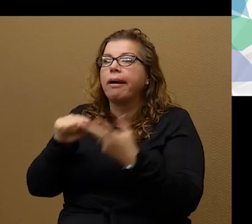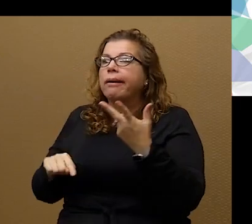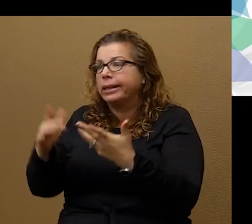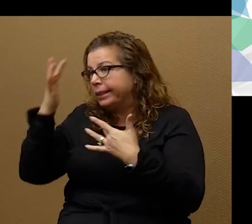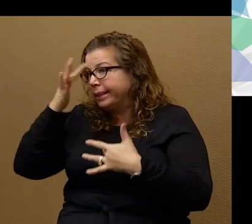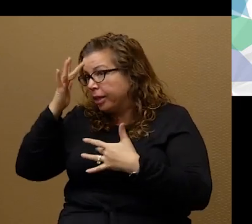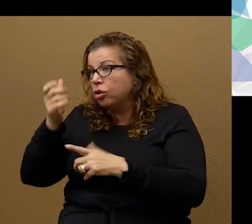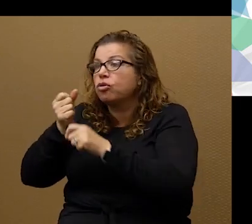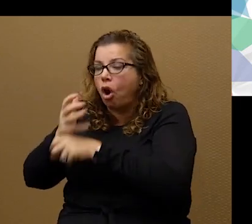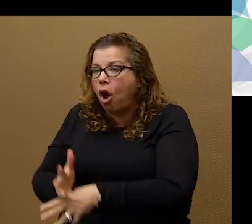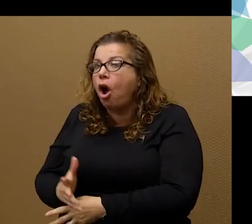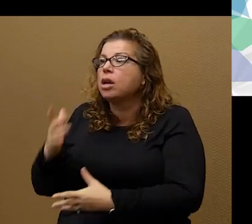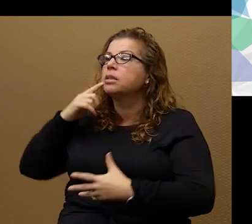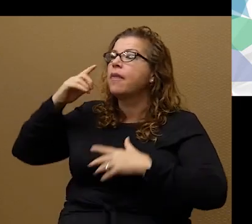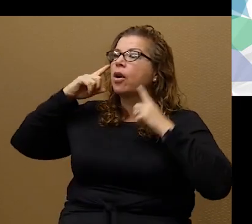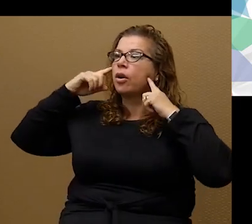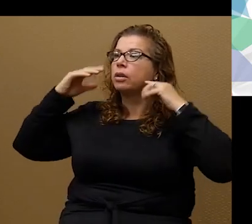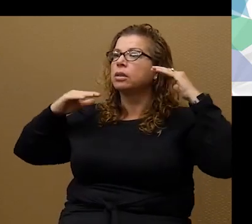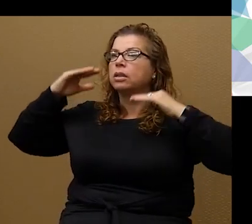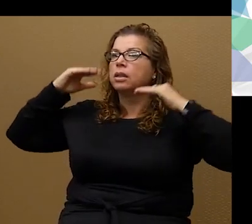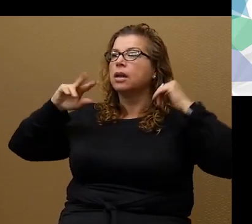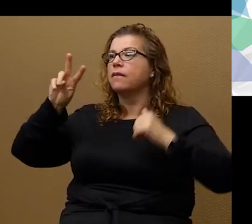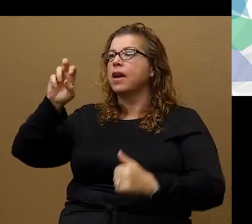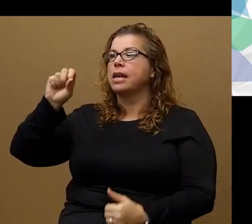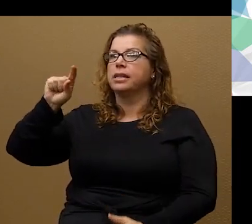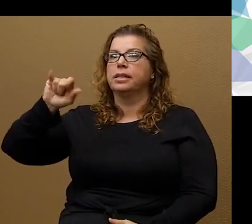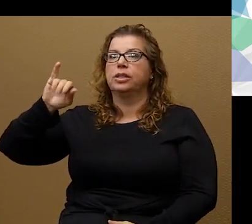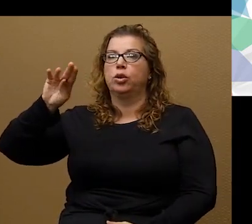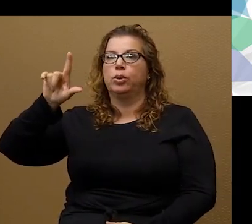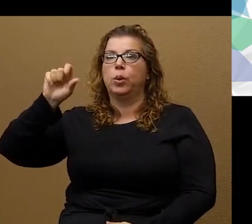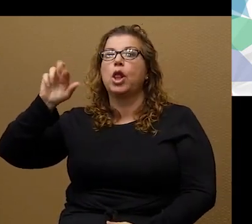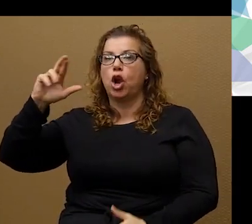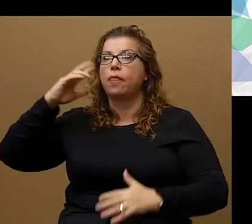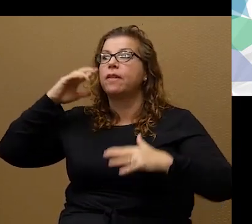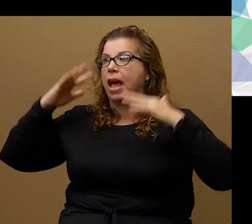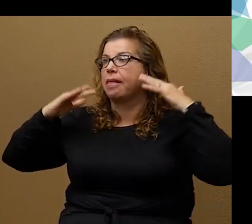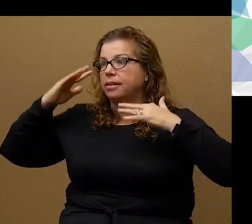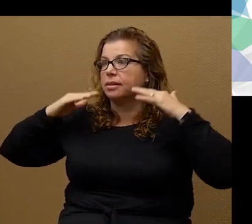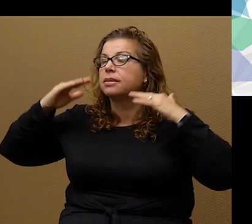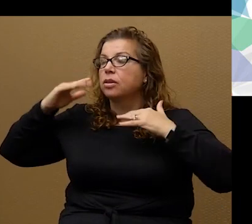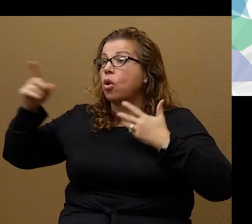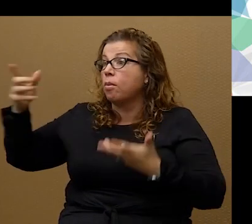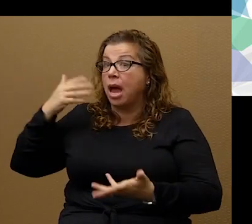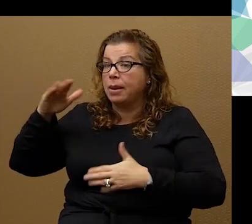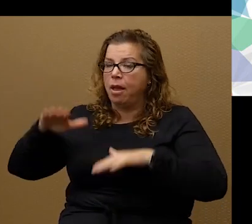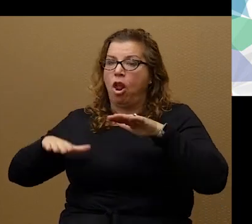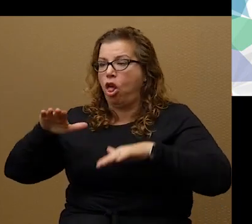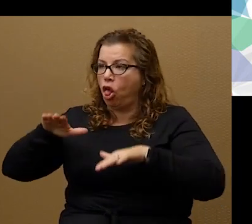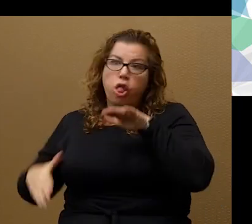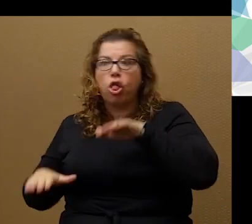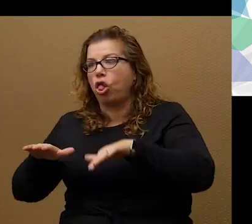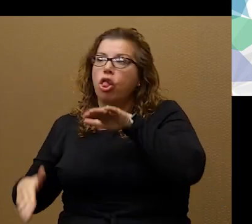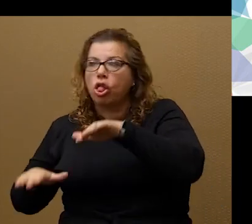So their vestibular system might be off. Their balance might be off.